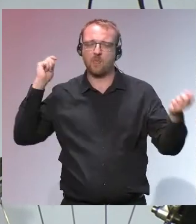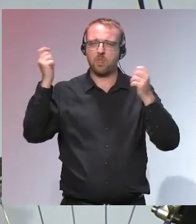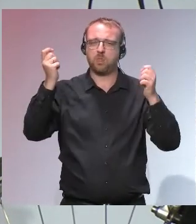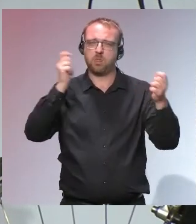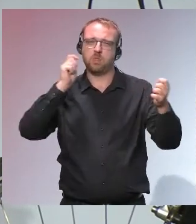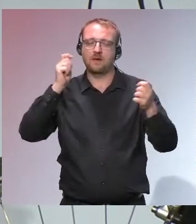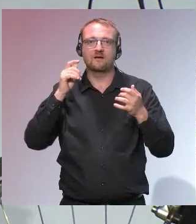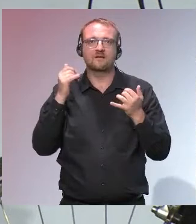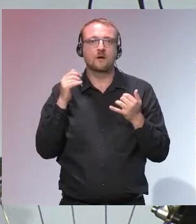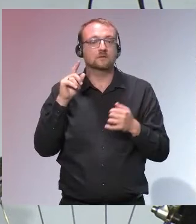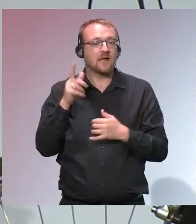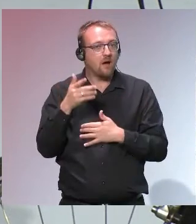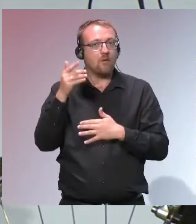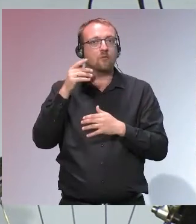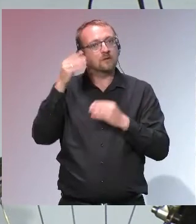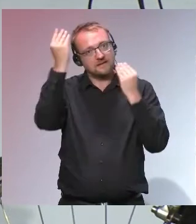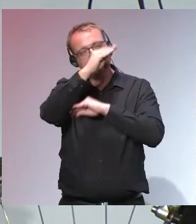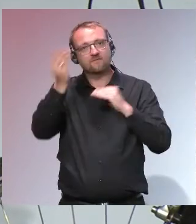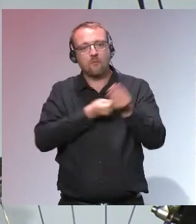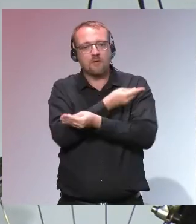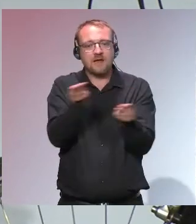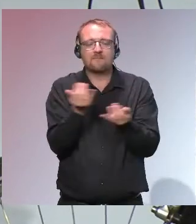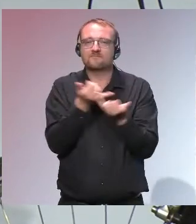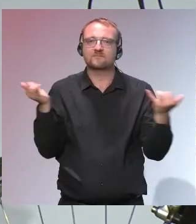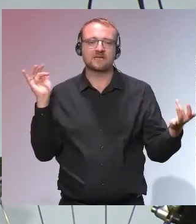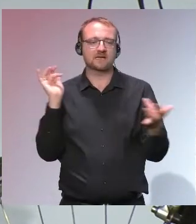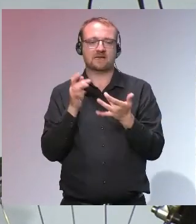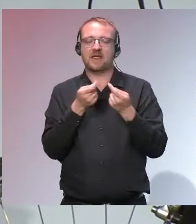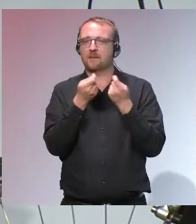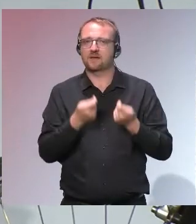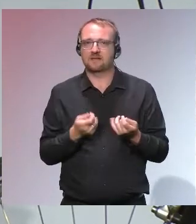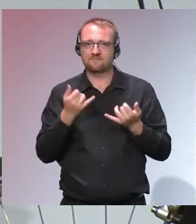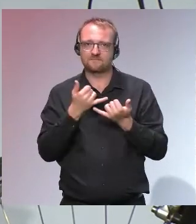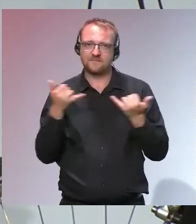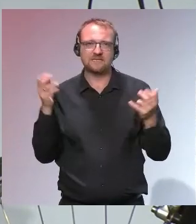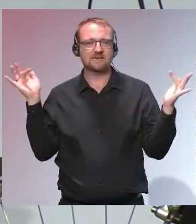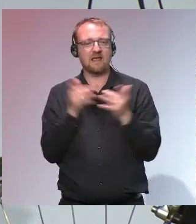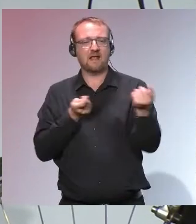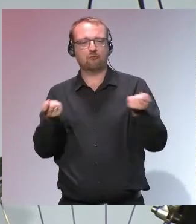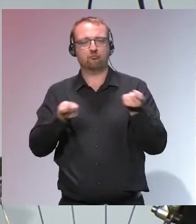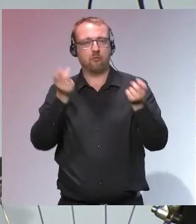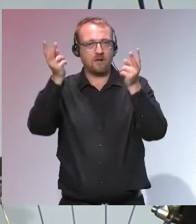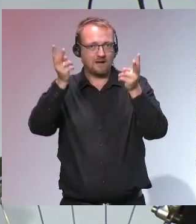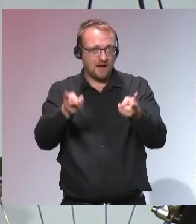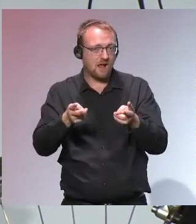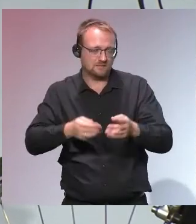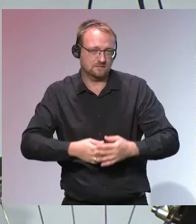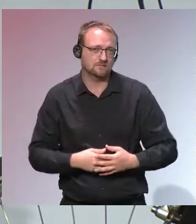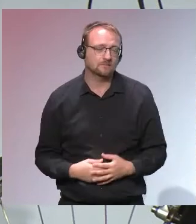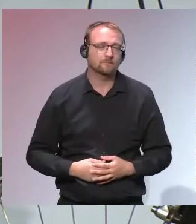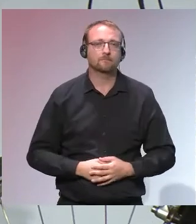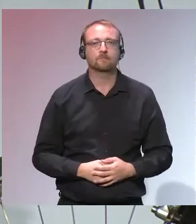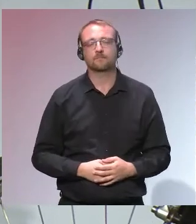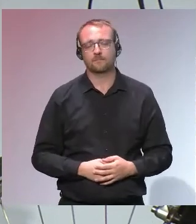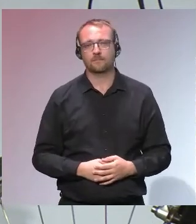normally the greatest impact can usually be made by the people who are more affluent, and disadvantaged people probably have a lot more